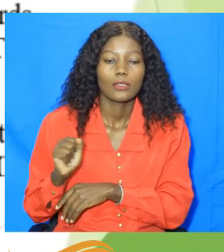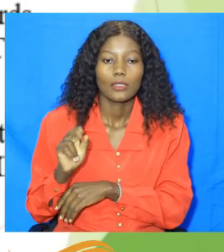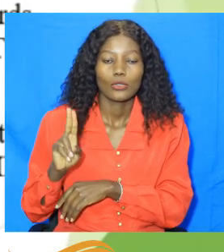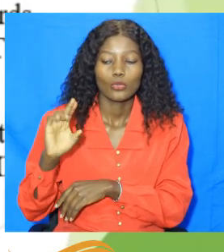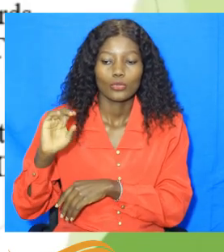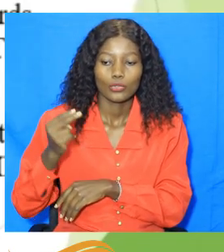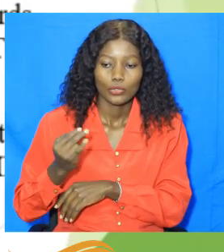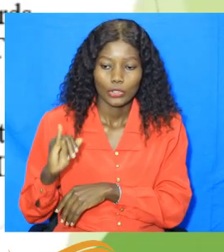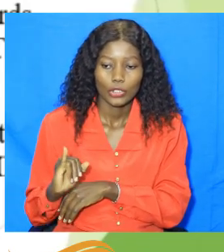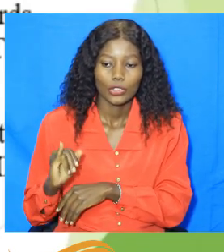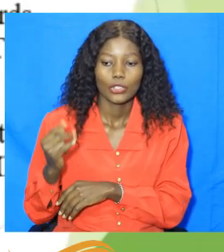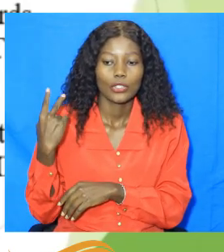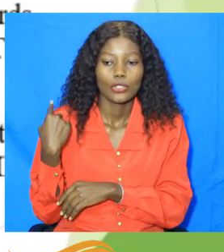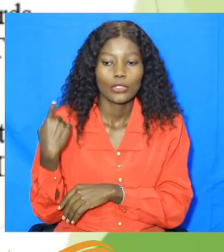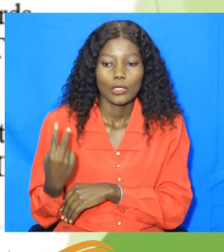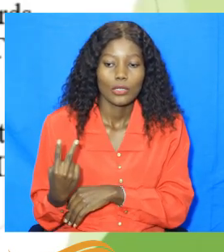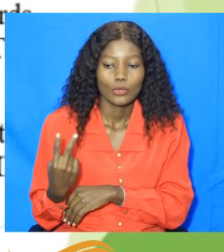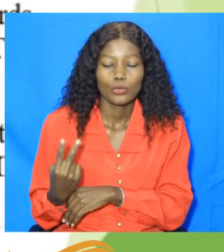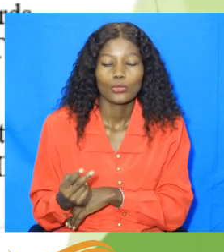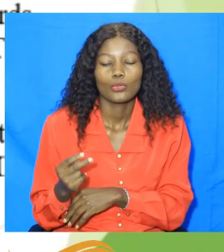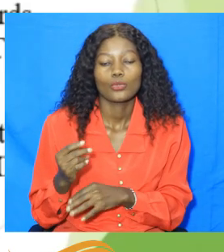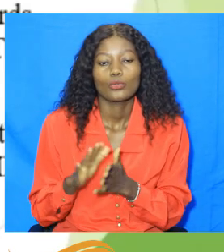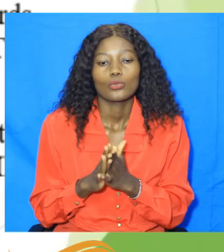to a scoring area.